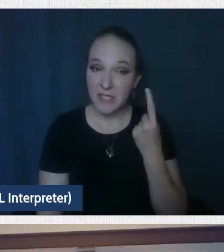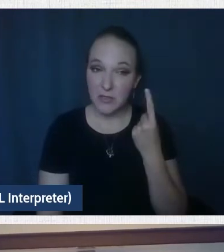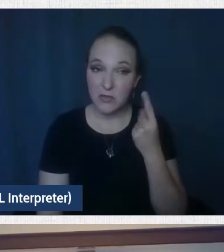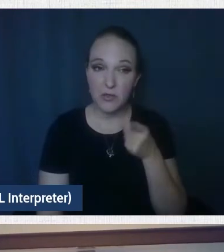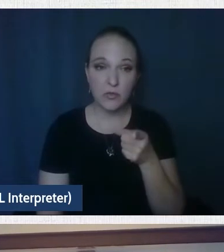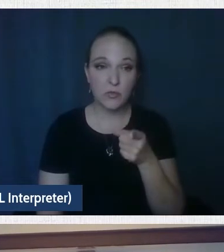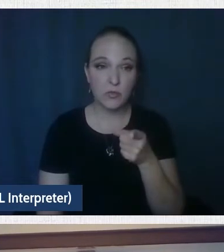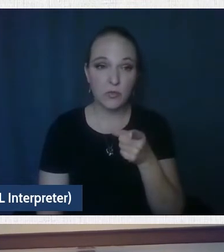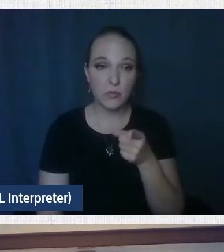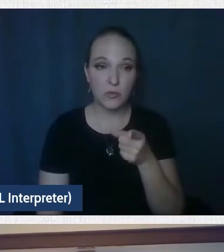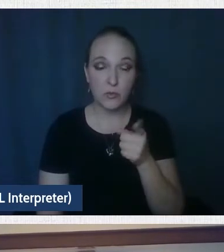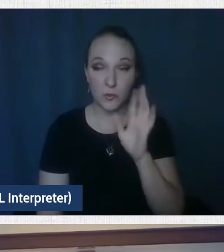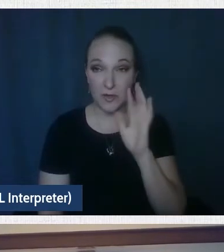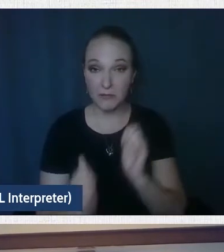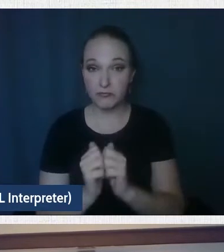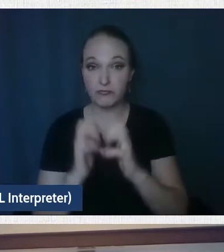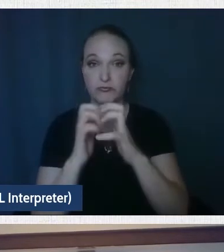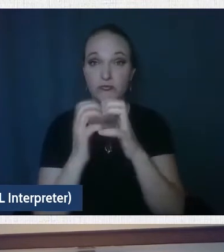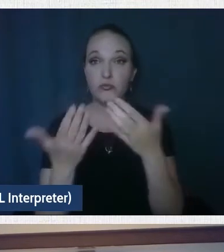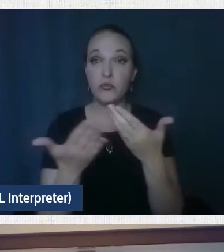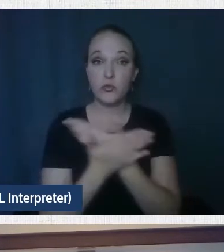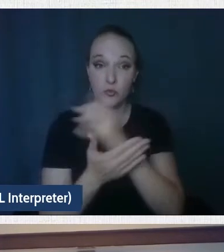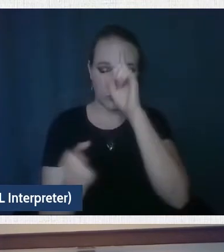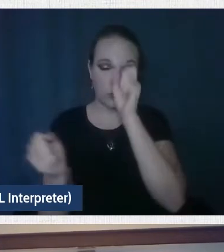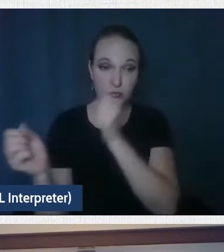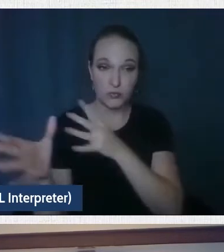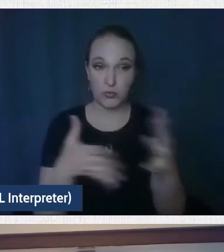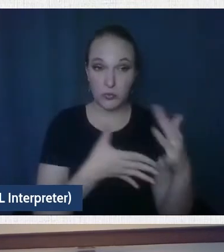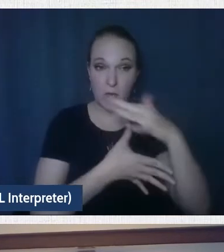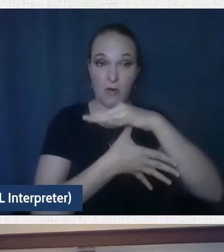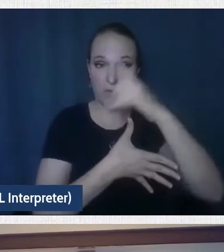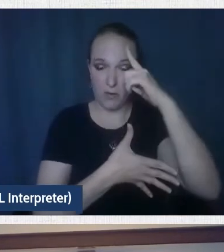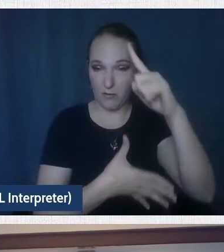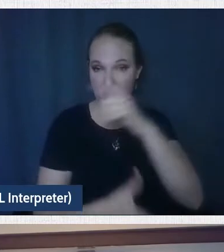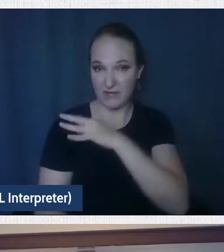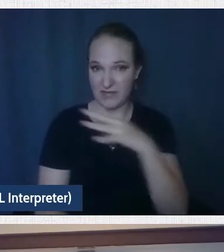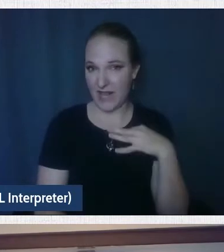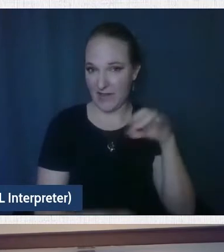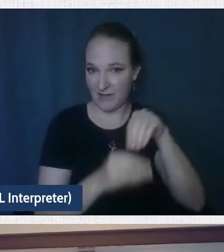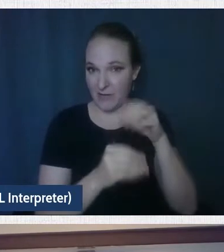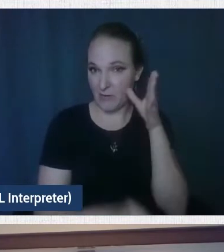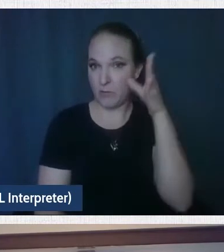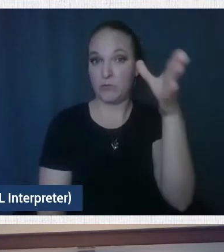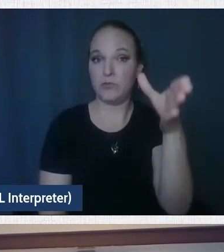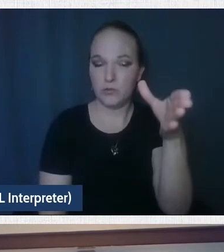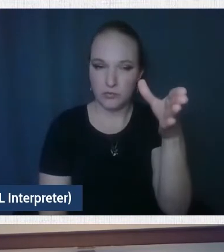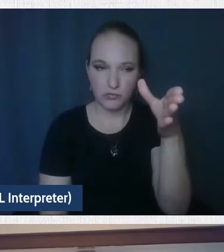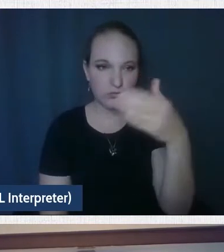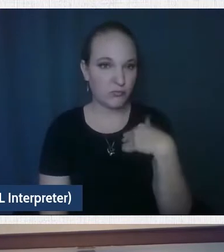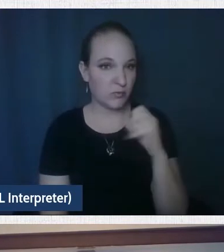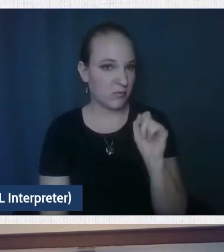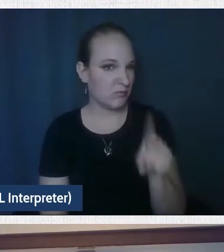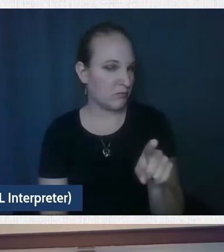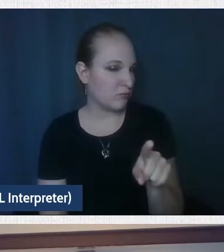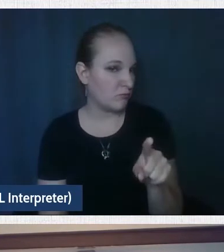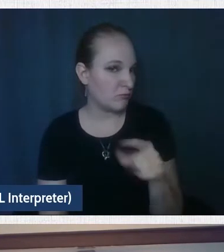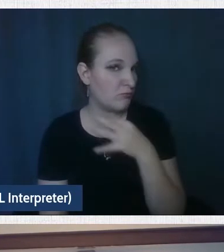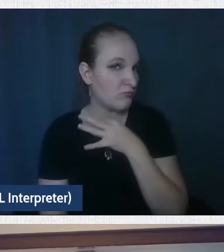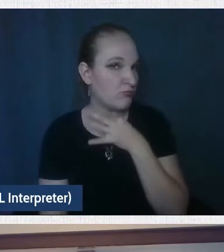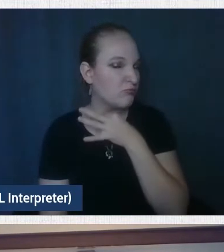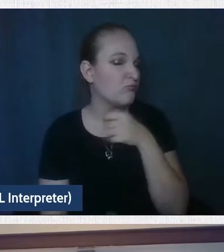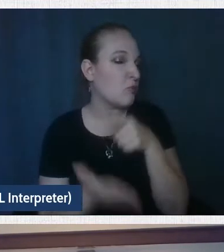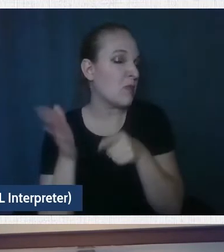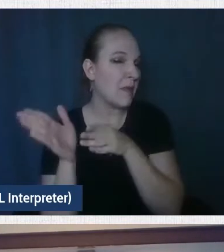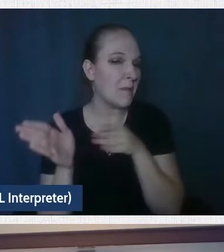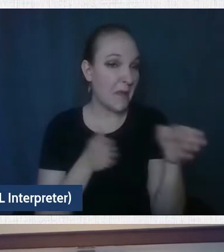to be launching some new strategic priorities for the faculty in the new future. So, I just want to know what's in the plans.